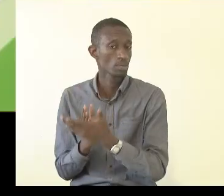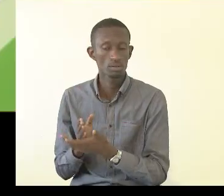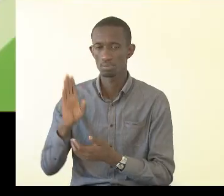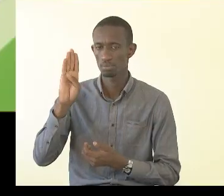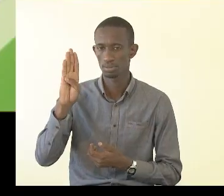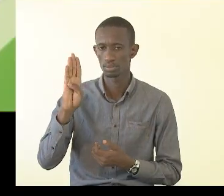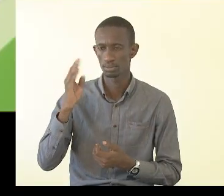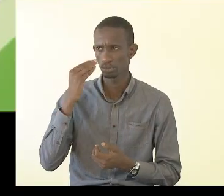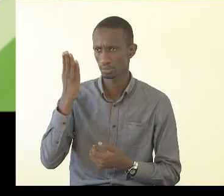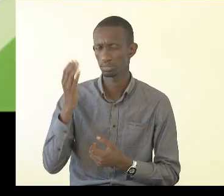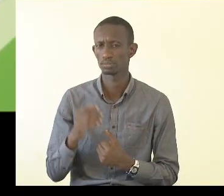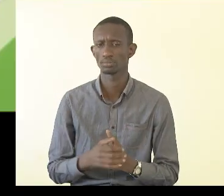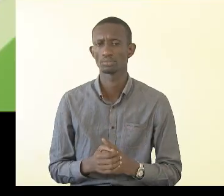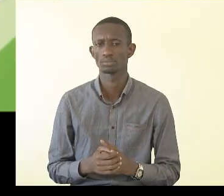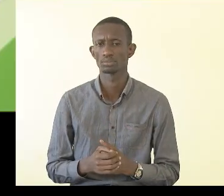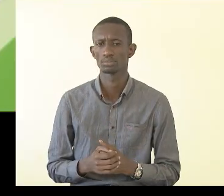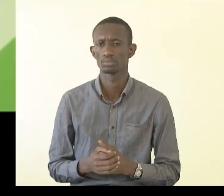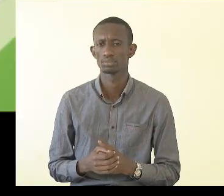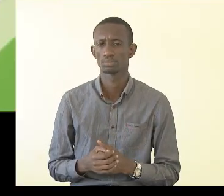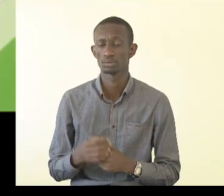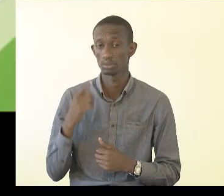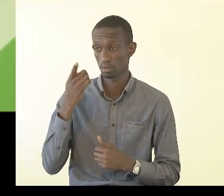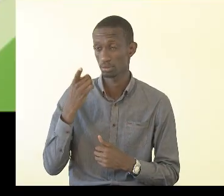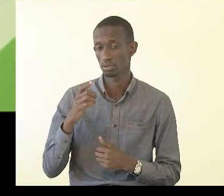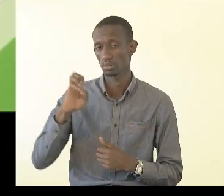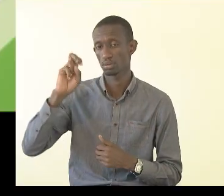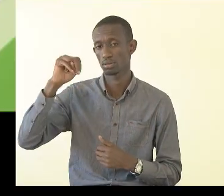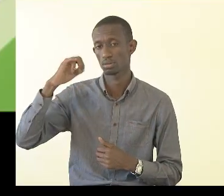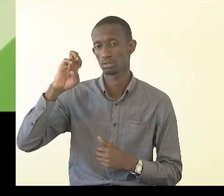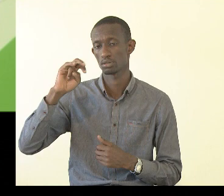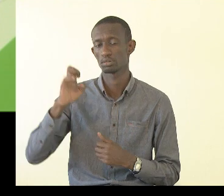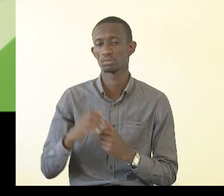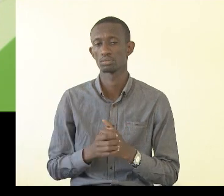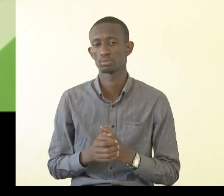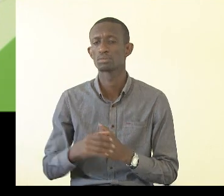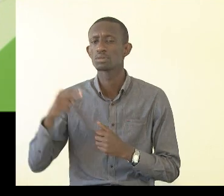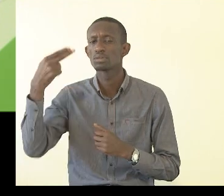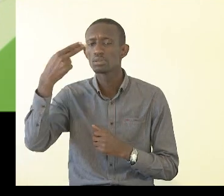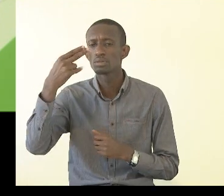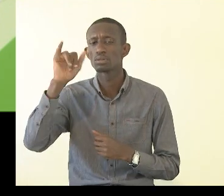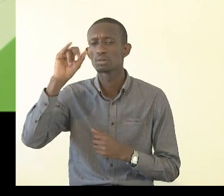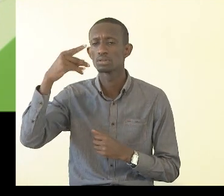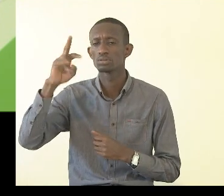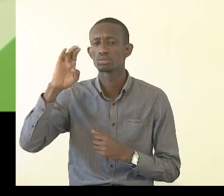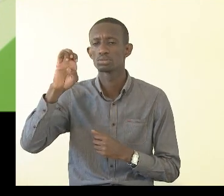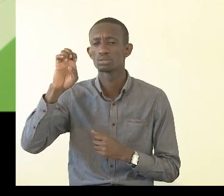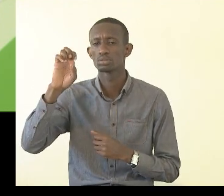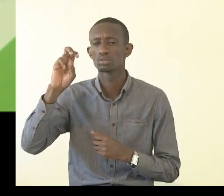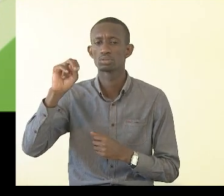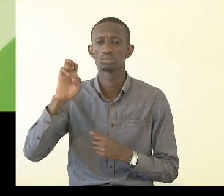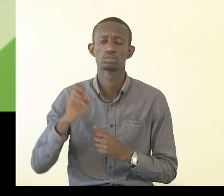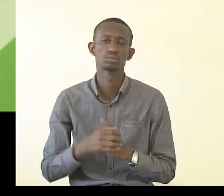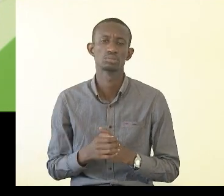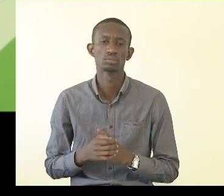one. So this is the reagent that is used to hydrogenate benzene. So that is hydrogen